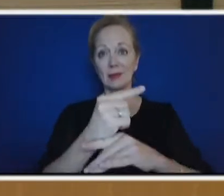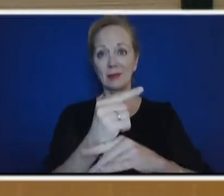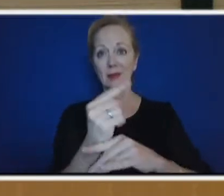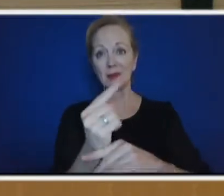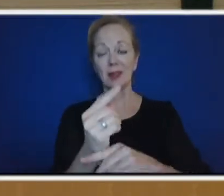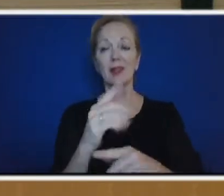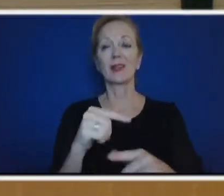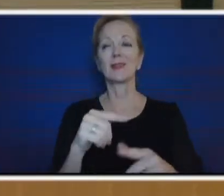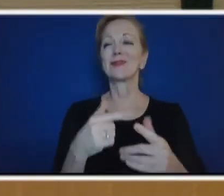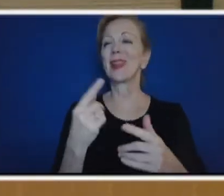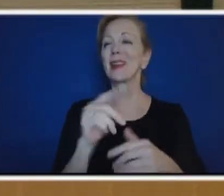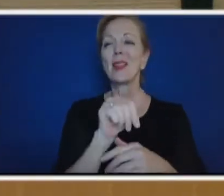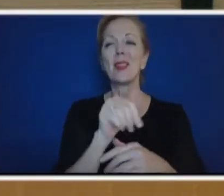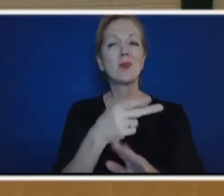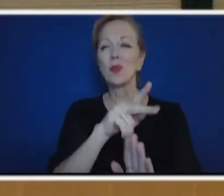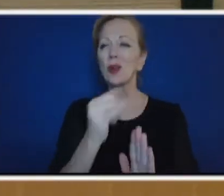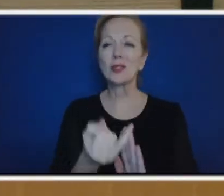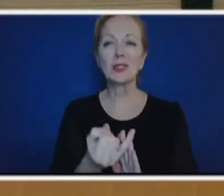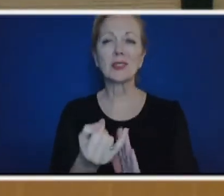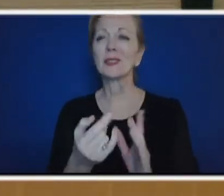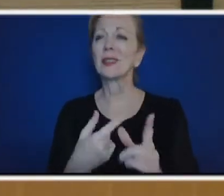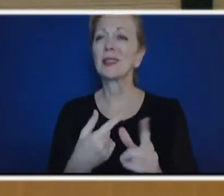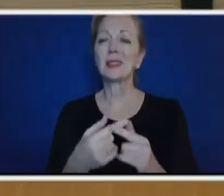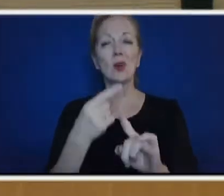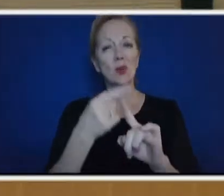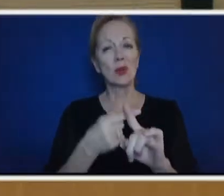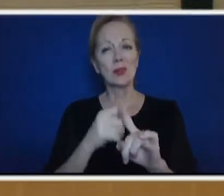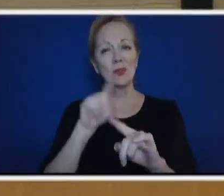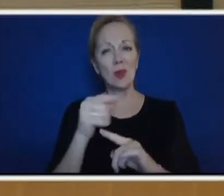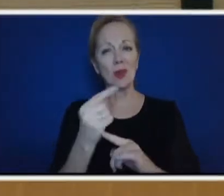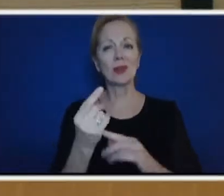only with no affordable component at all and